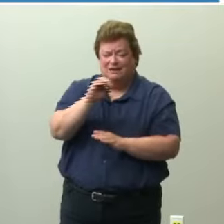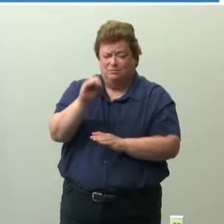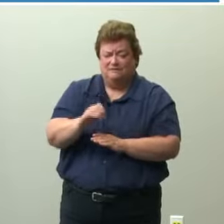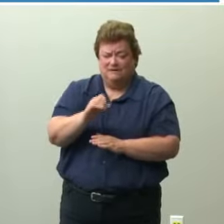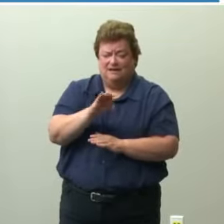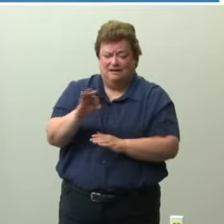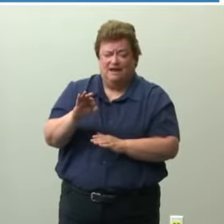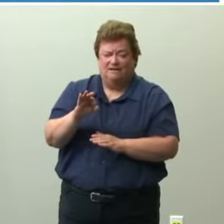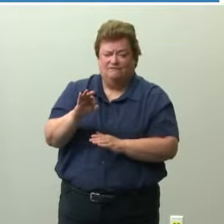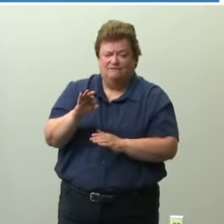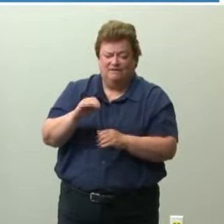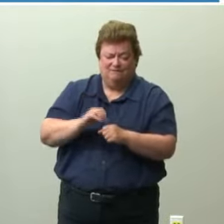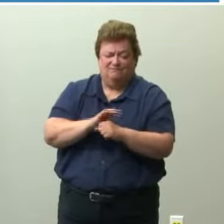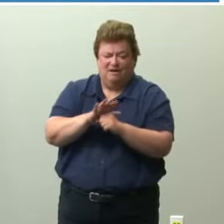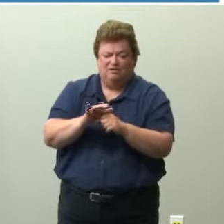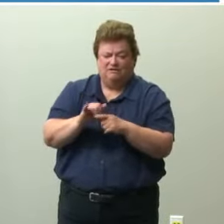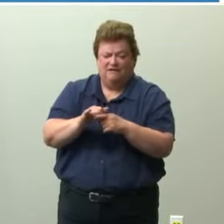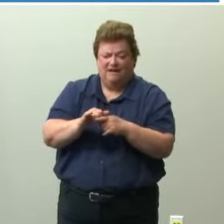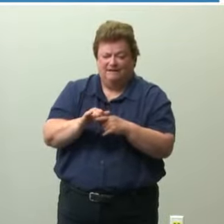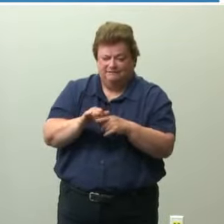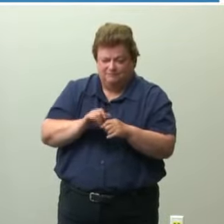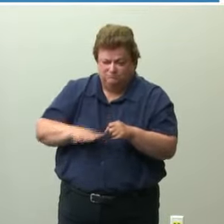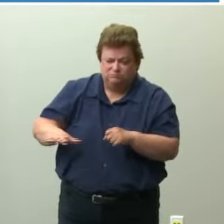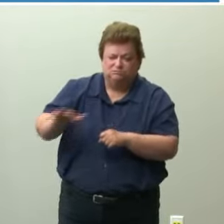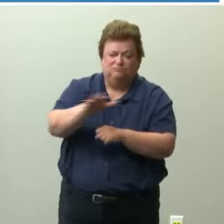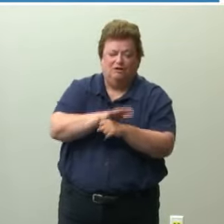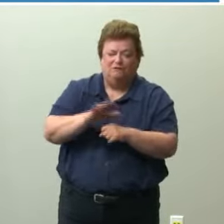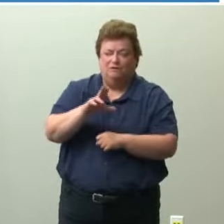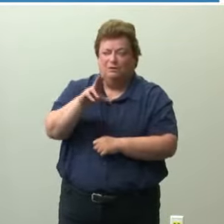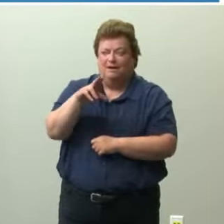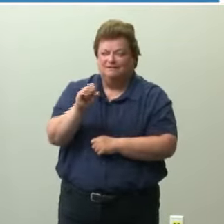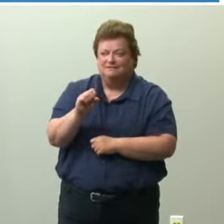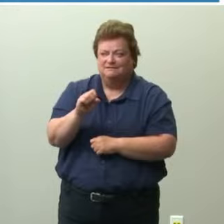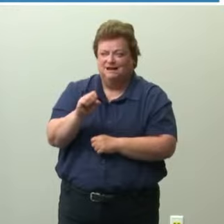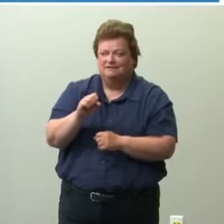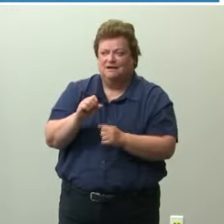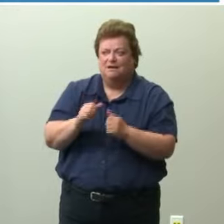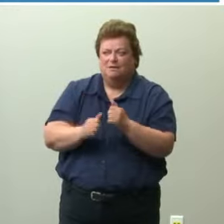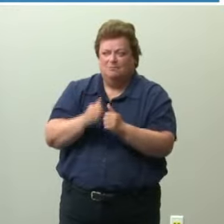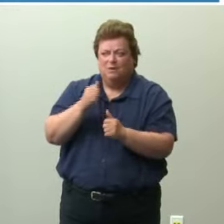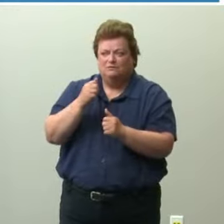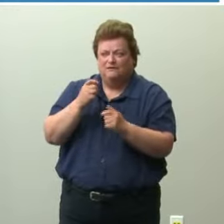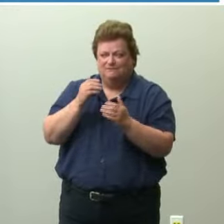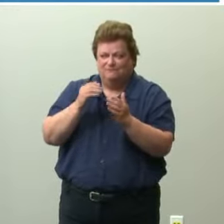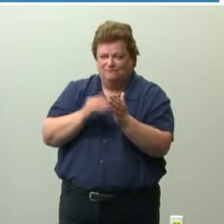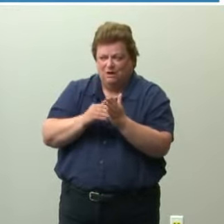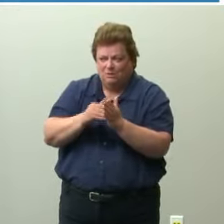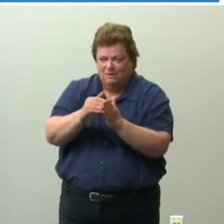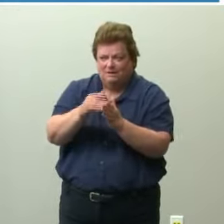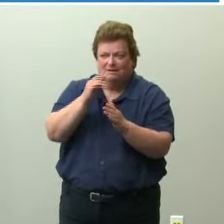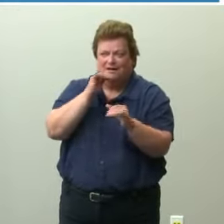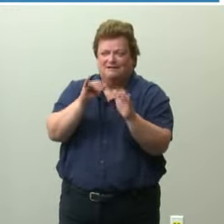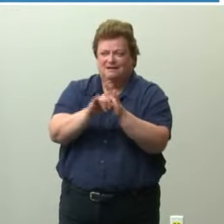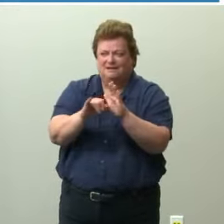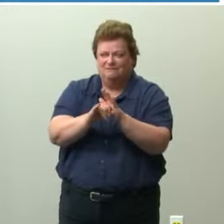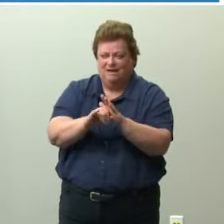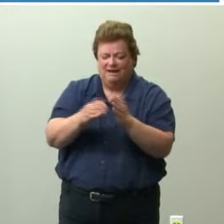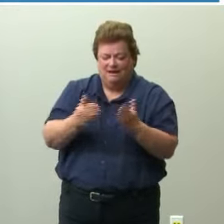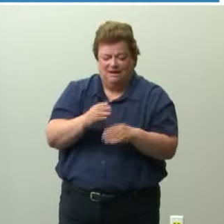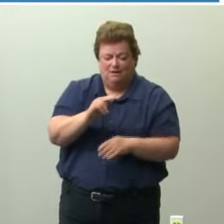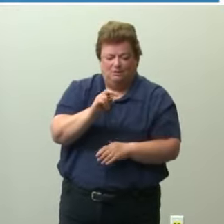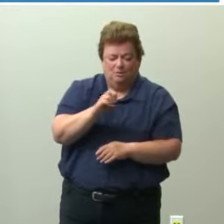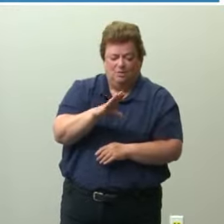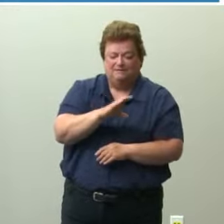virus circulating in the United States, and it's the most frequently identified variant in Nebraska and in